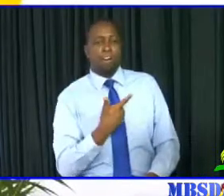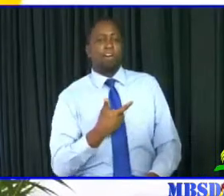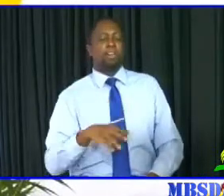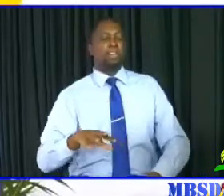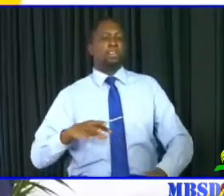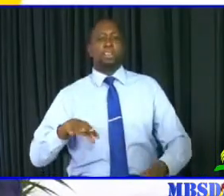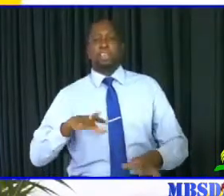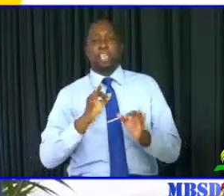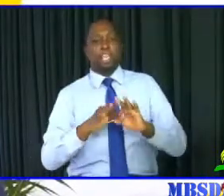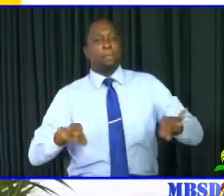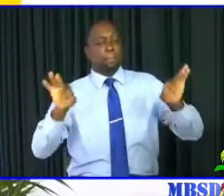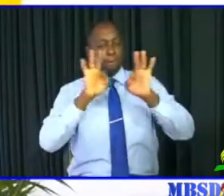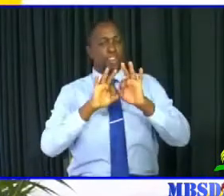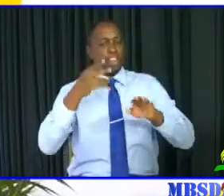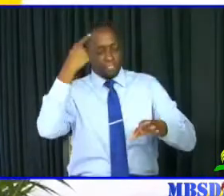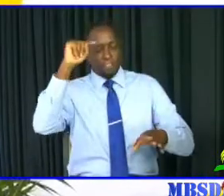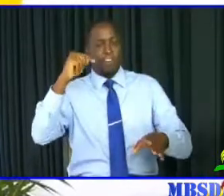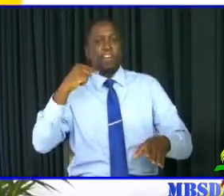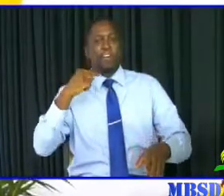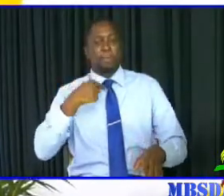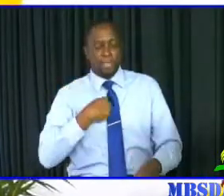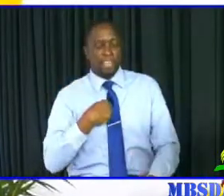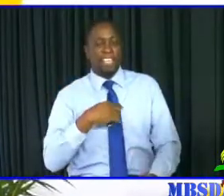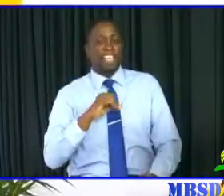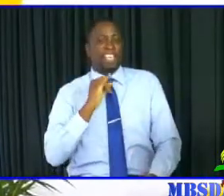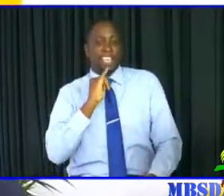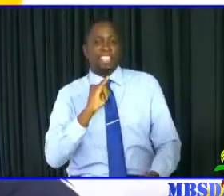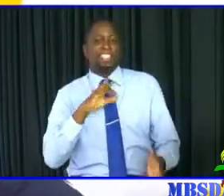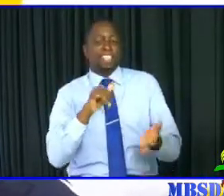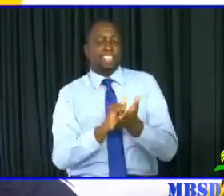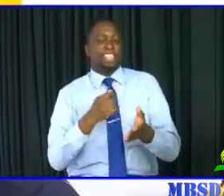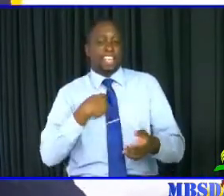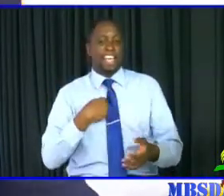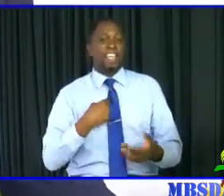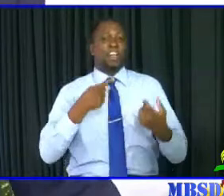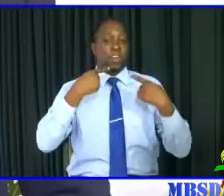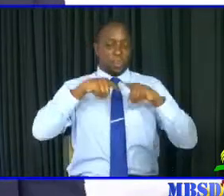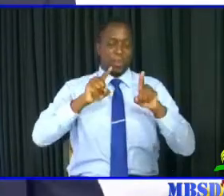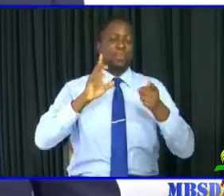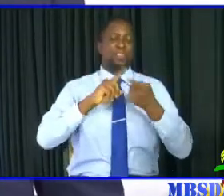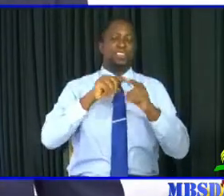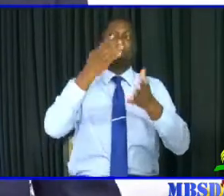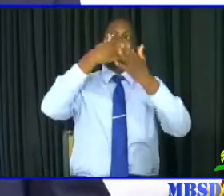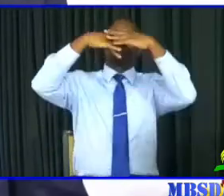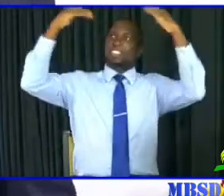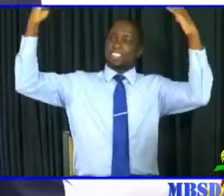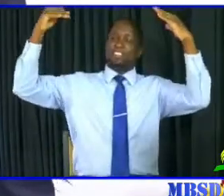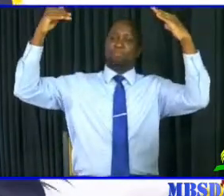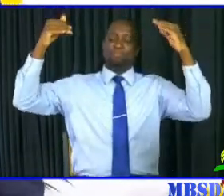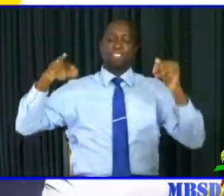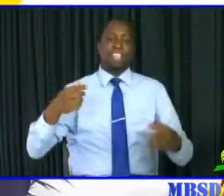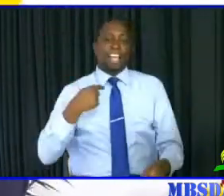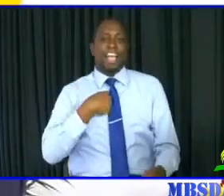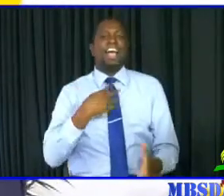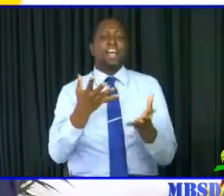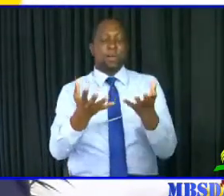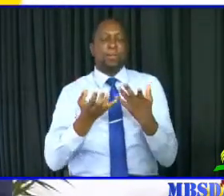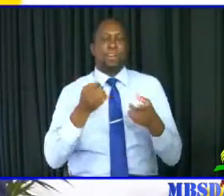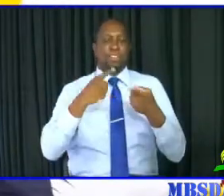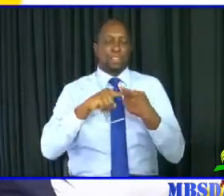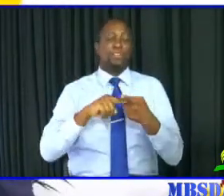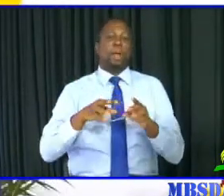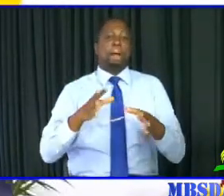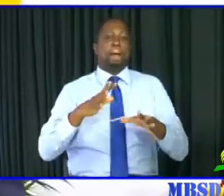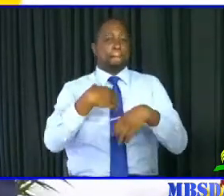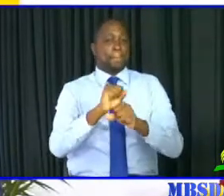Yes, and yes, you may say, I don't have any ambition. I don't care what you think about me. I really want to make heaven